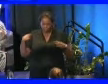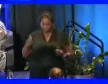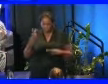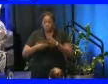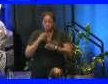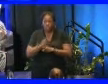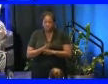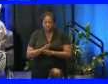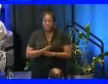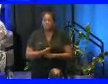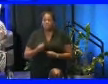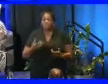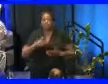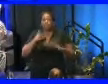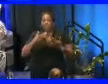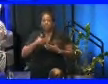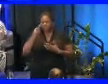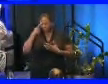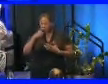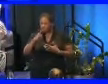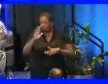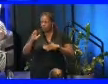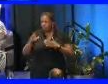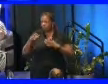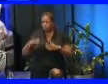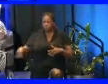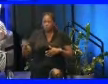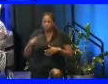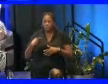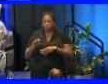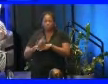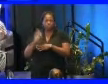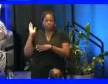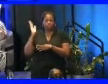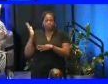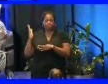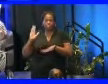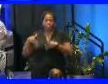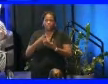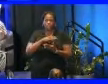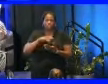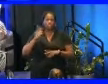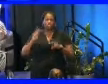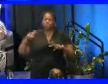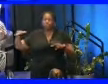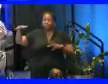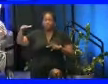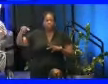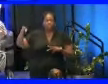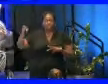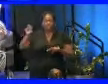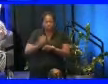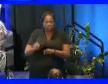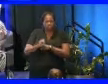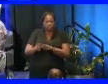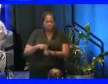years. And I'm so grateful for all of you have spoke before, and all the Congress people. They're putting in a lot